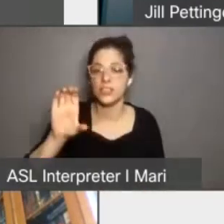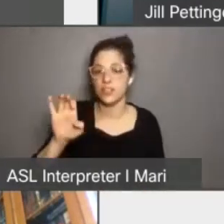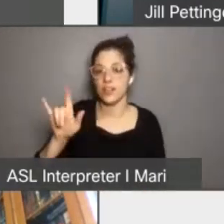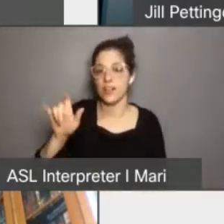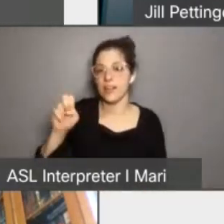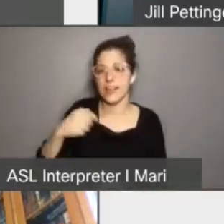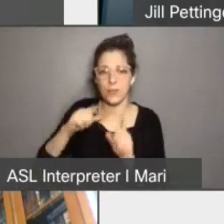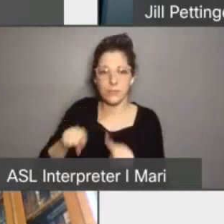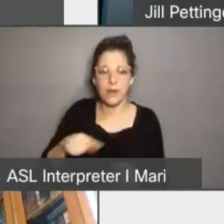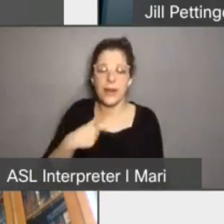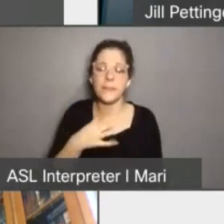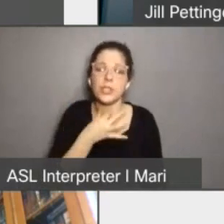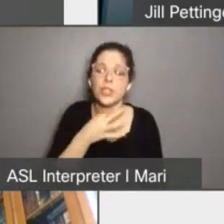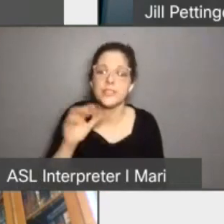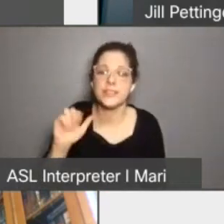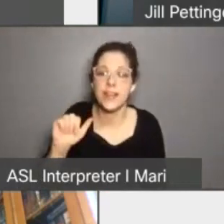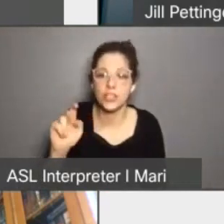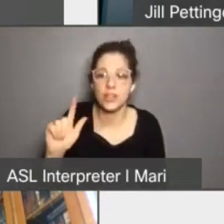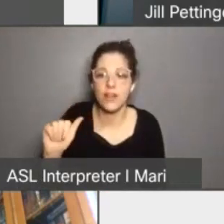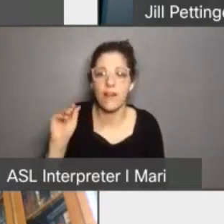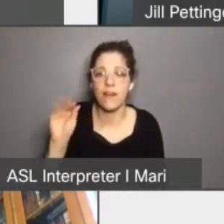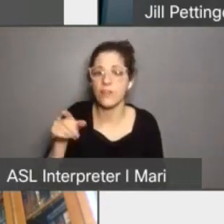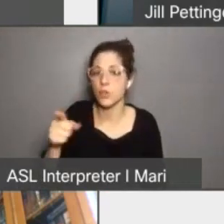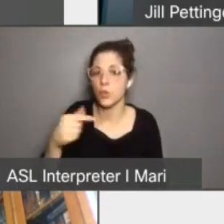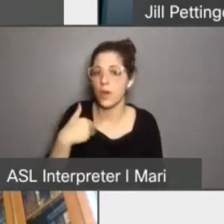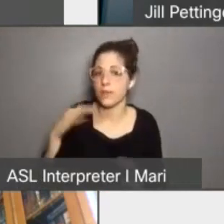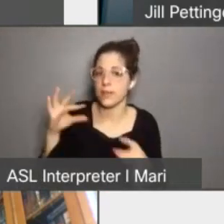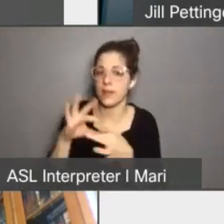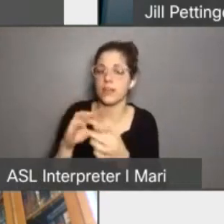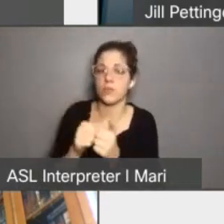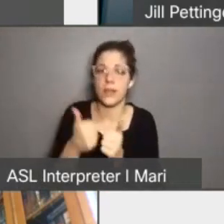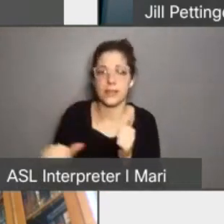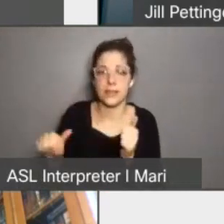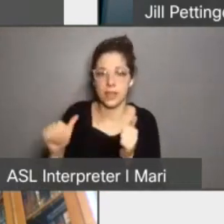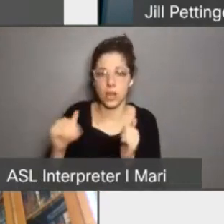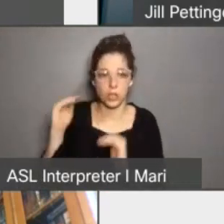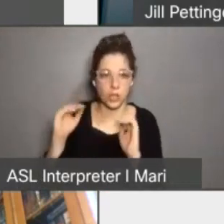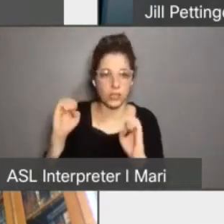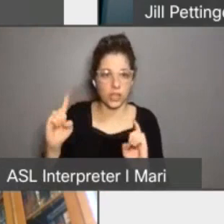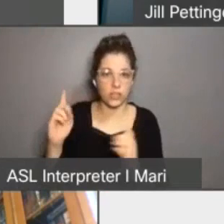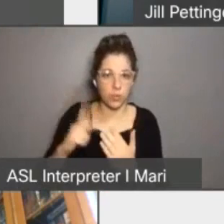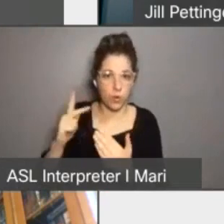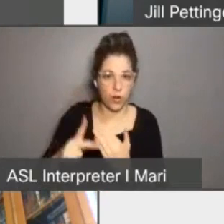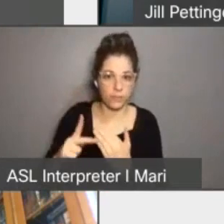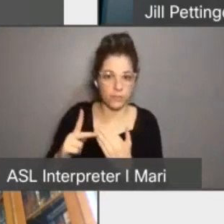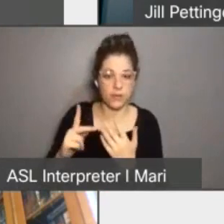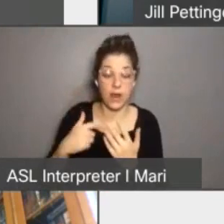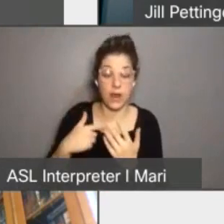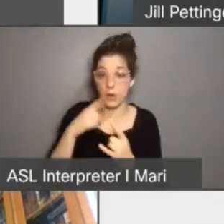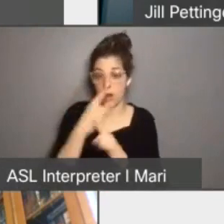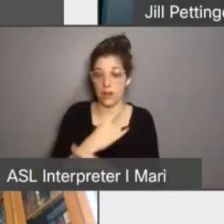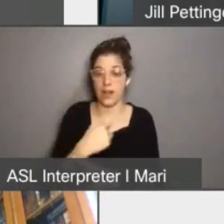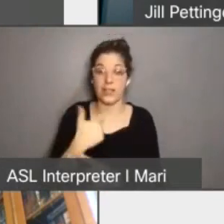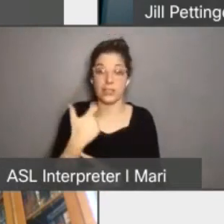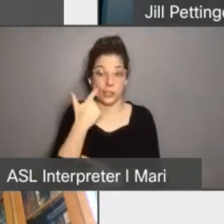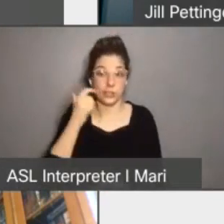So I'm curious, Angela, whether or not you have connected with any adult education programs. And ironically, I just